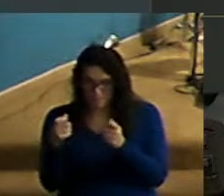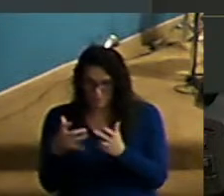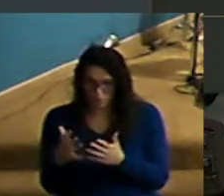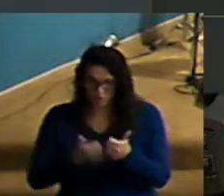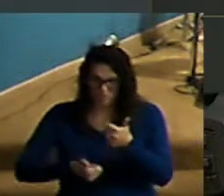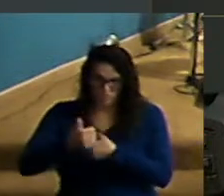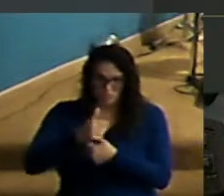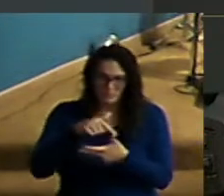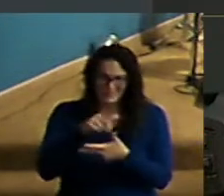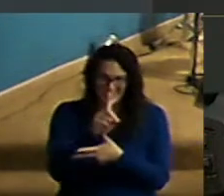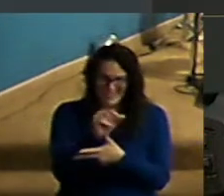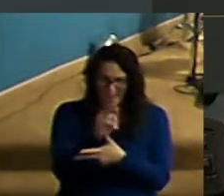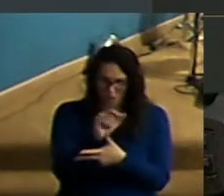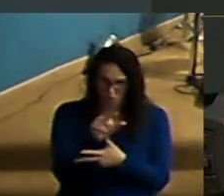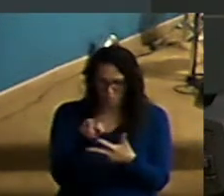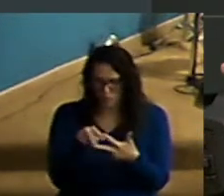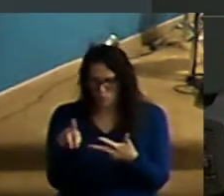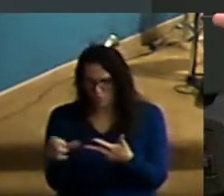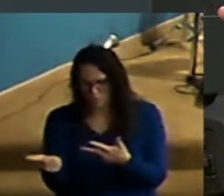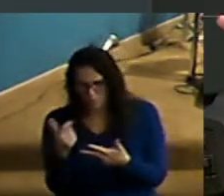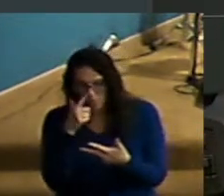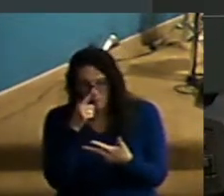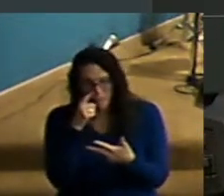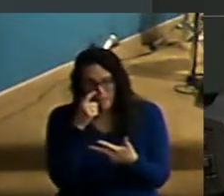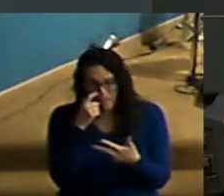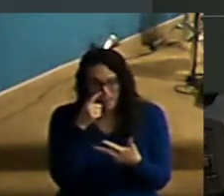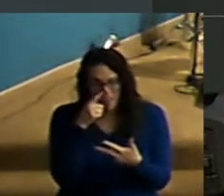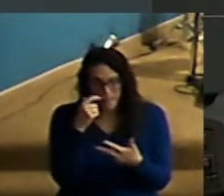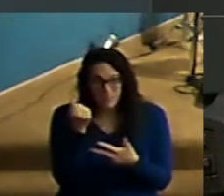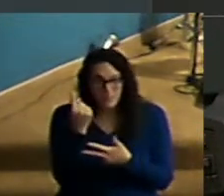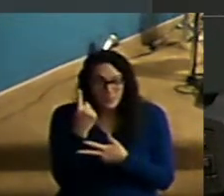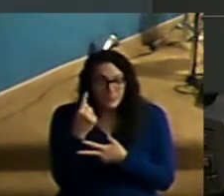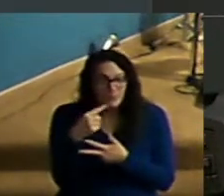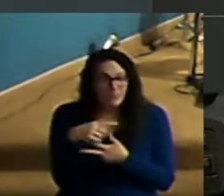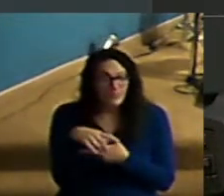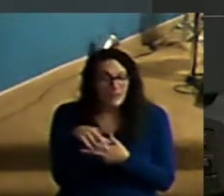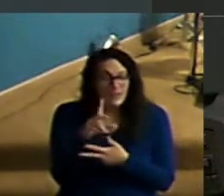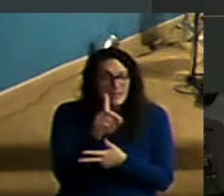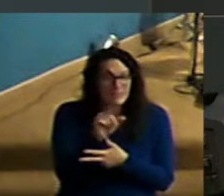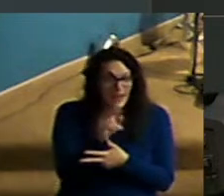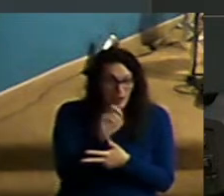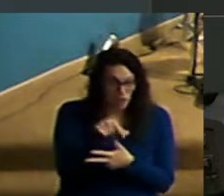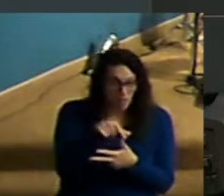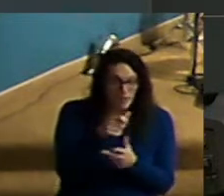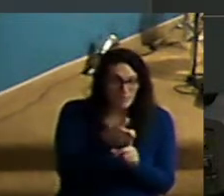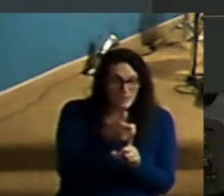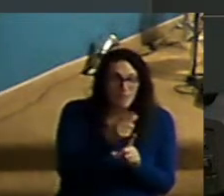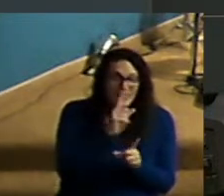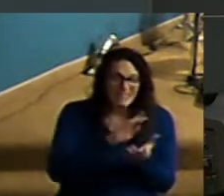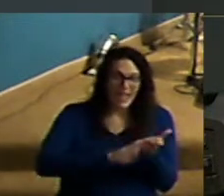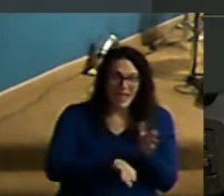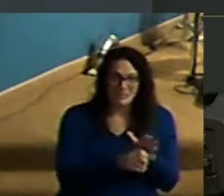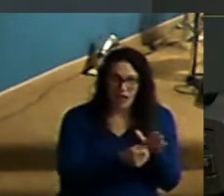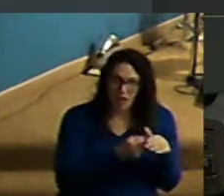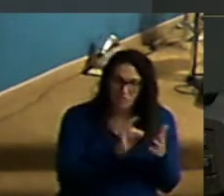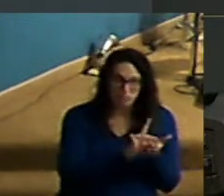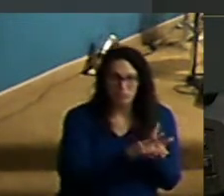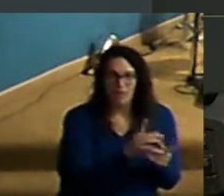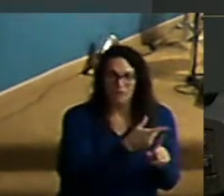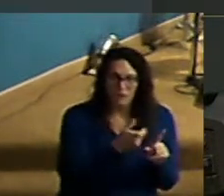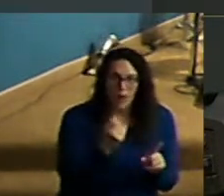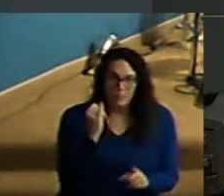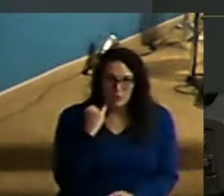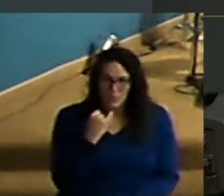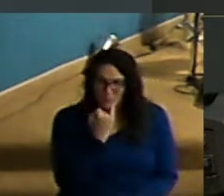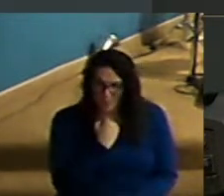kingdom. Remember, he's an exile. He's an exile from Jerusalem. The satraps were made accountable to them so the king